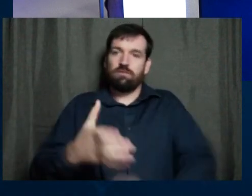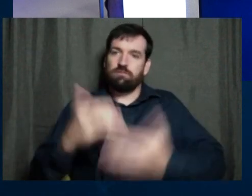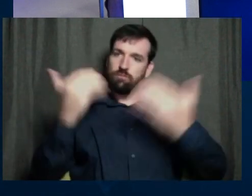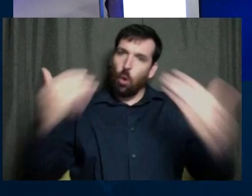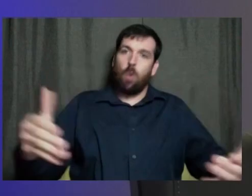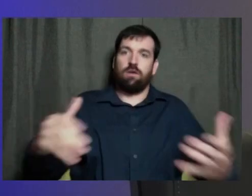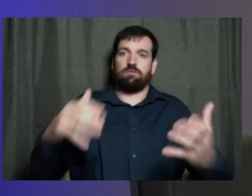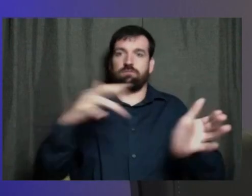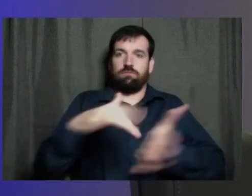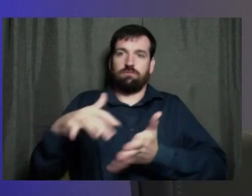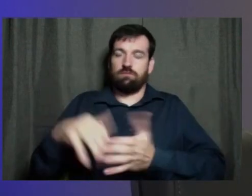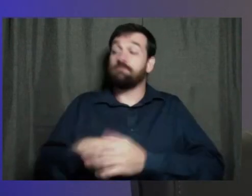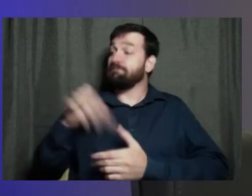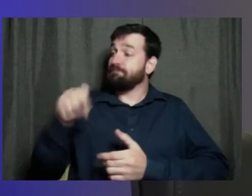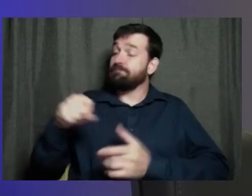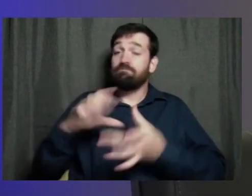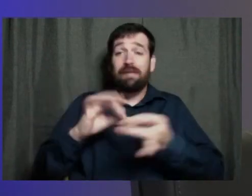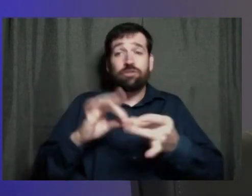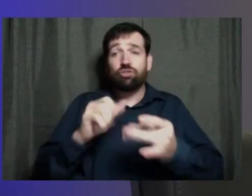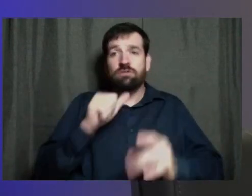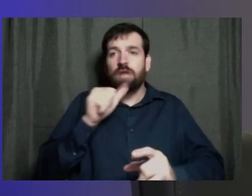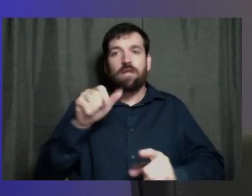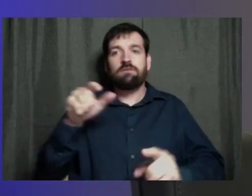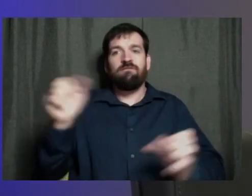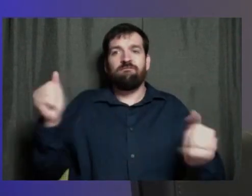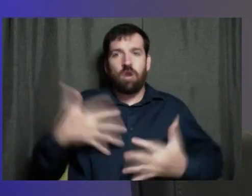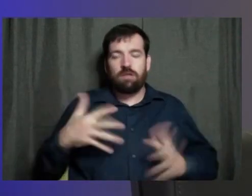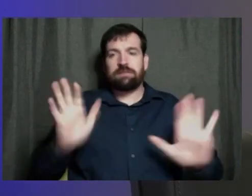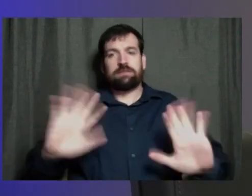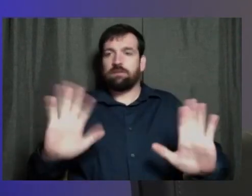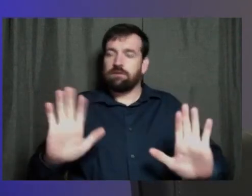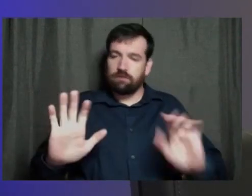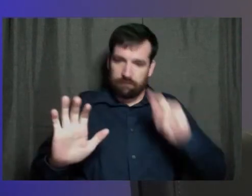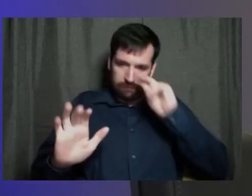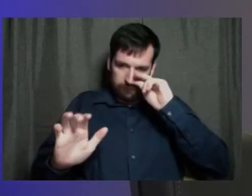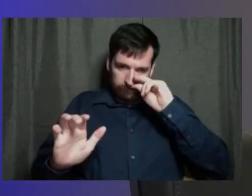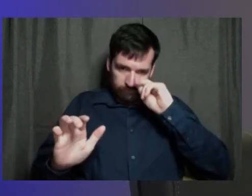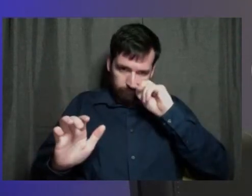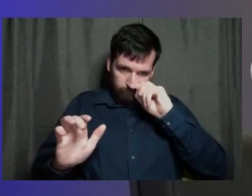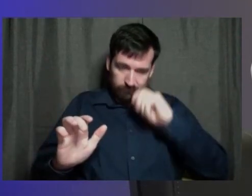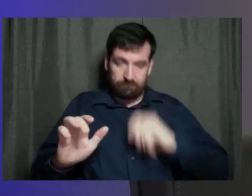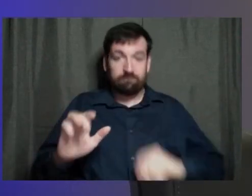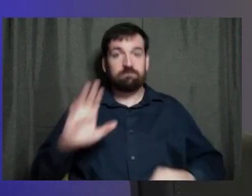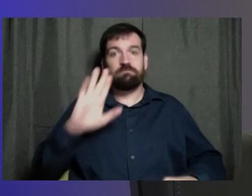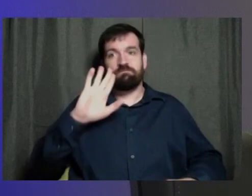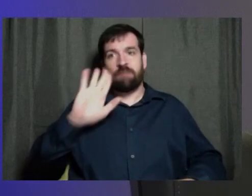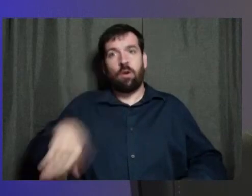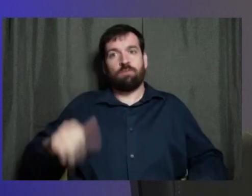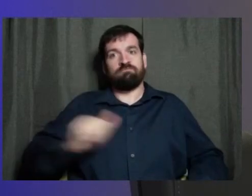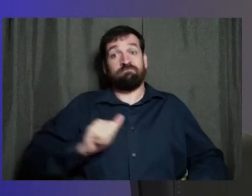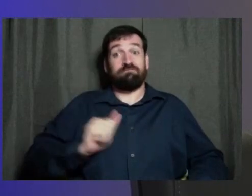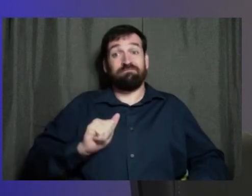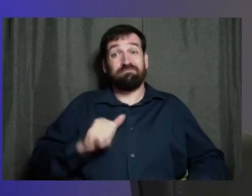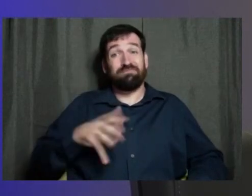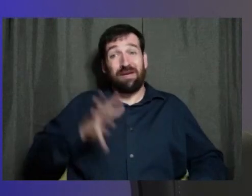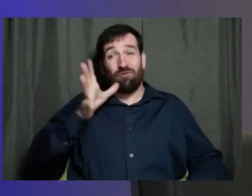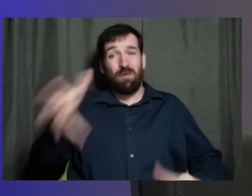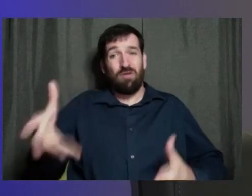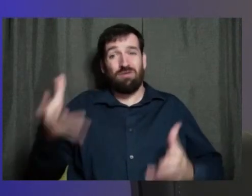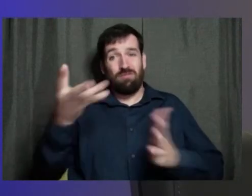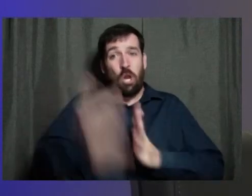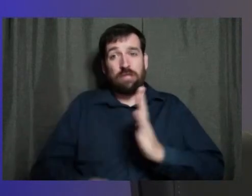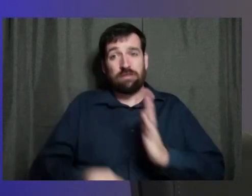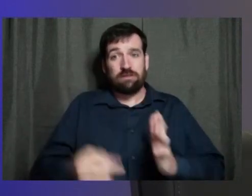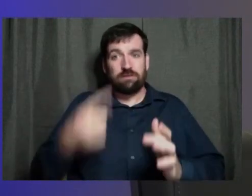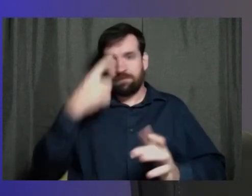the message is not one of fear. I think so many women, when they feel something, I know personally I lost my own grandmother because she was afraid when